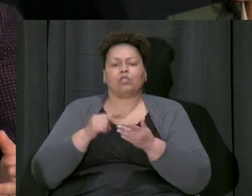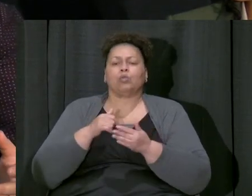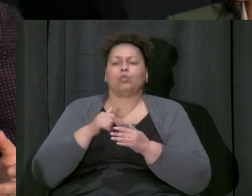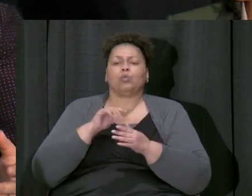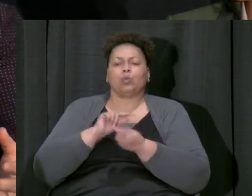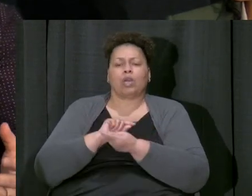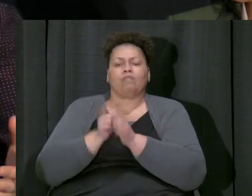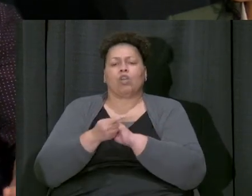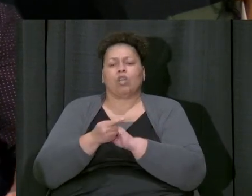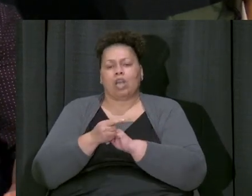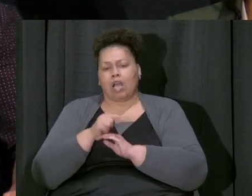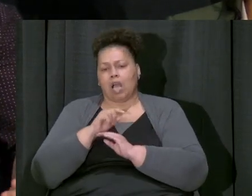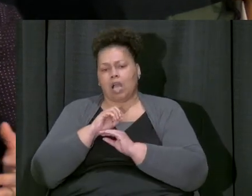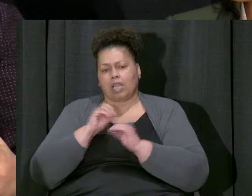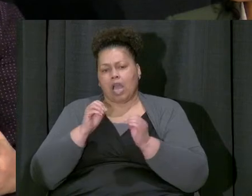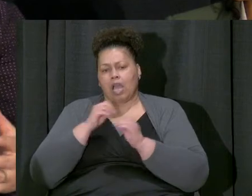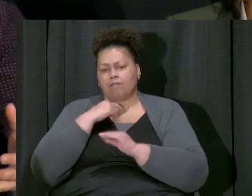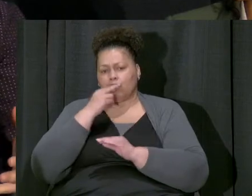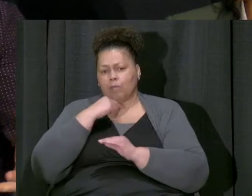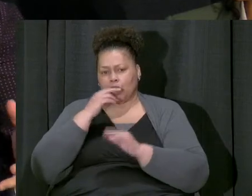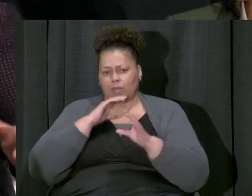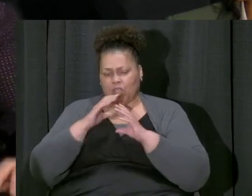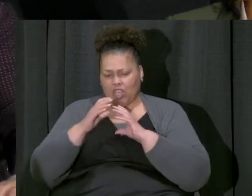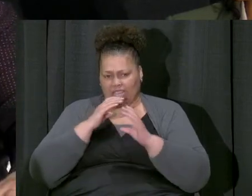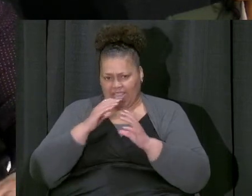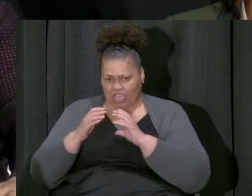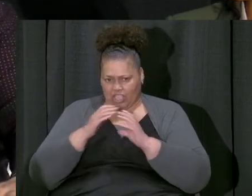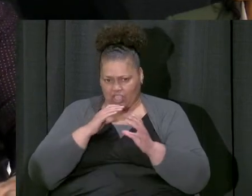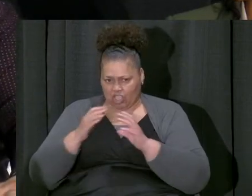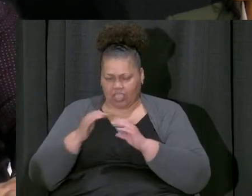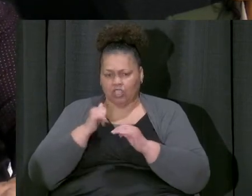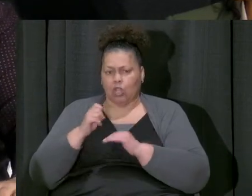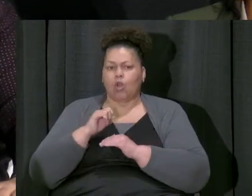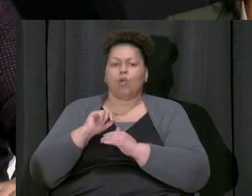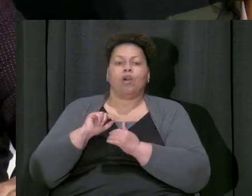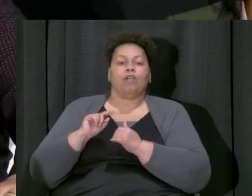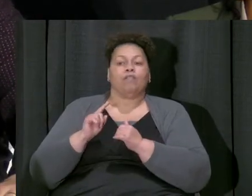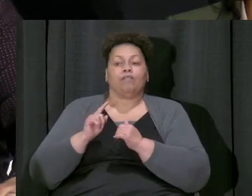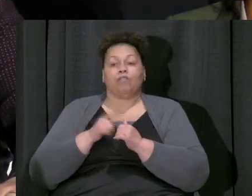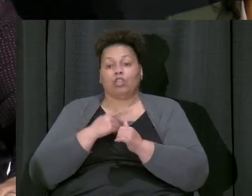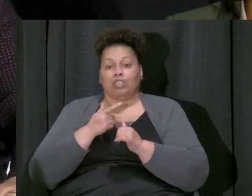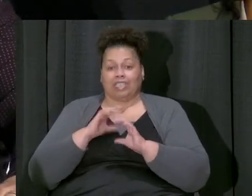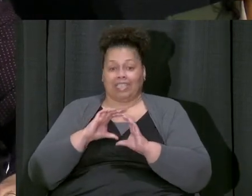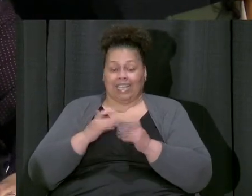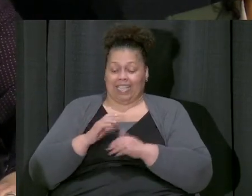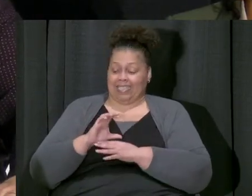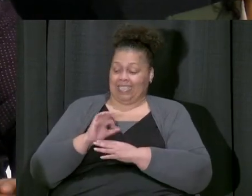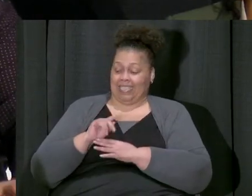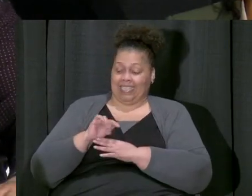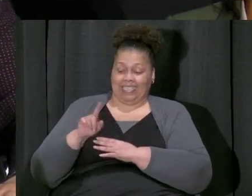sound and haptics so that people who are blind can be first-class citizens of the metaverse, I think. Excellent. Is what we're going with. Excellent. So some of these programs do